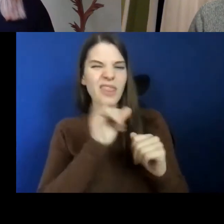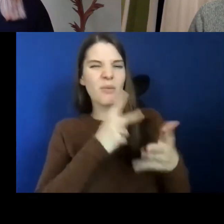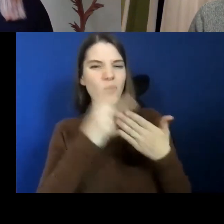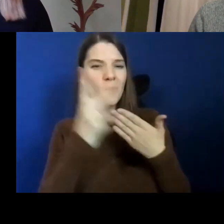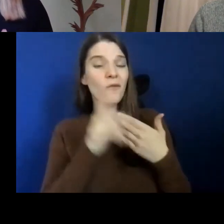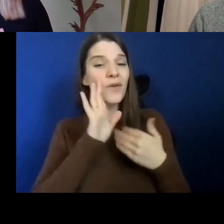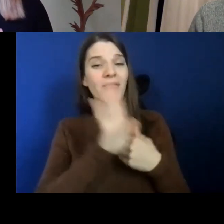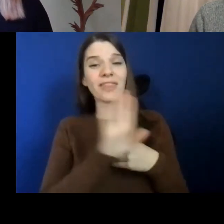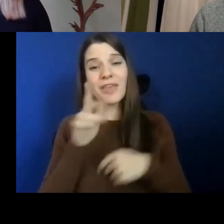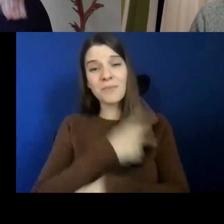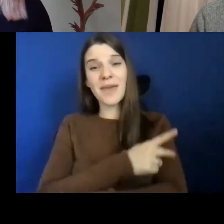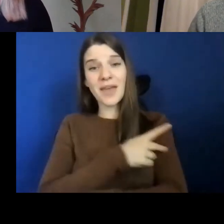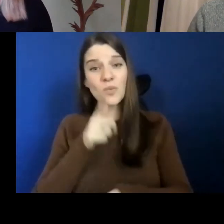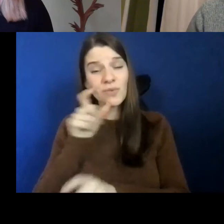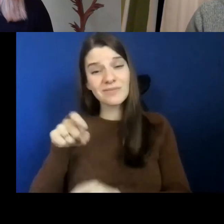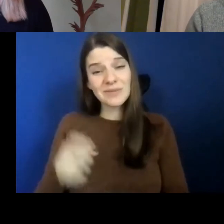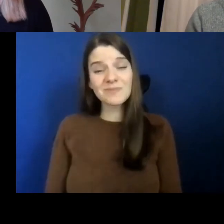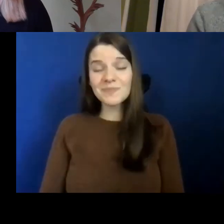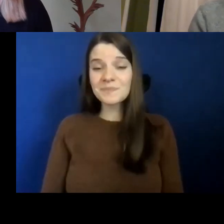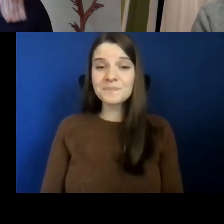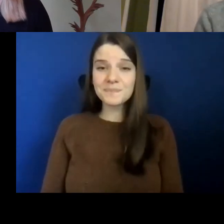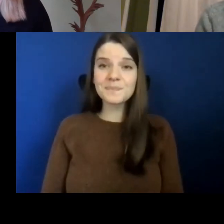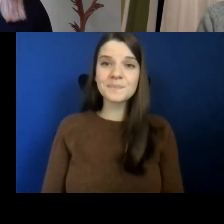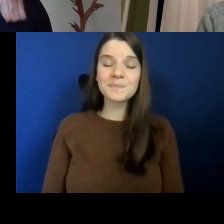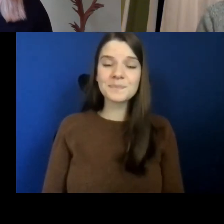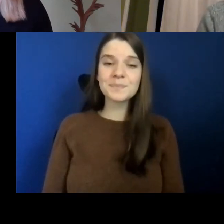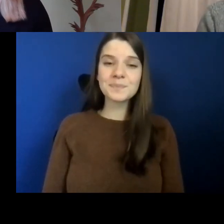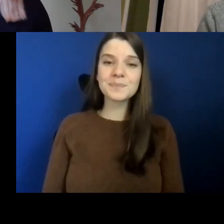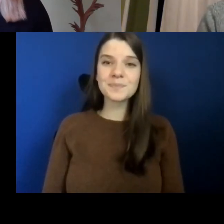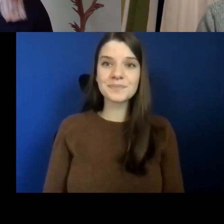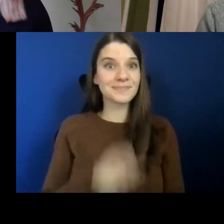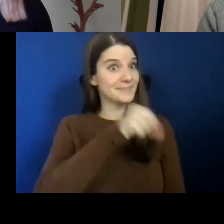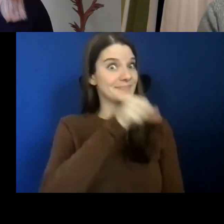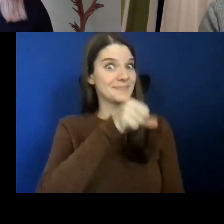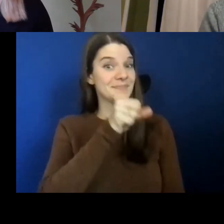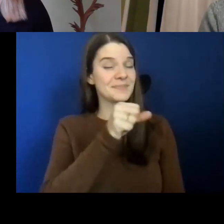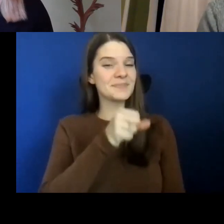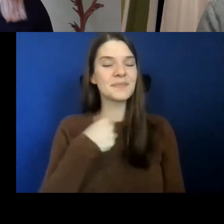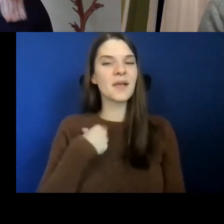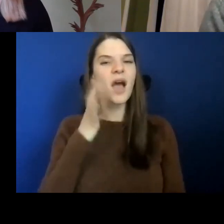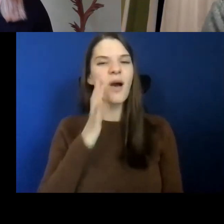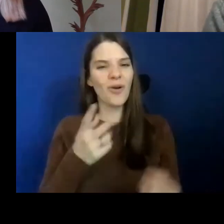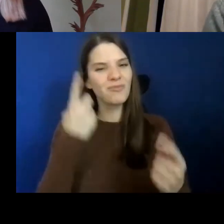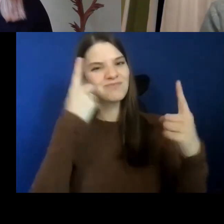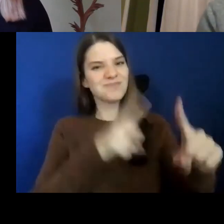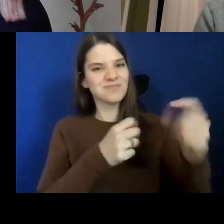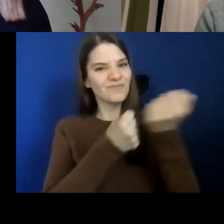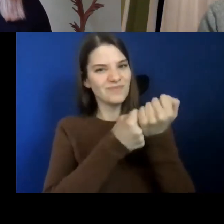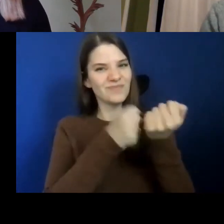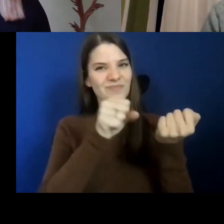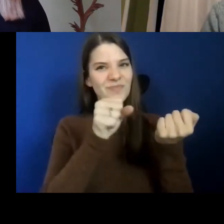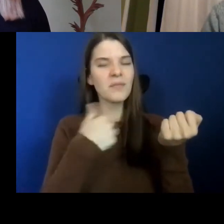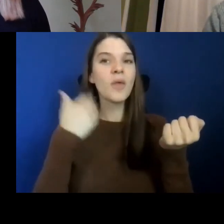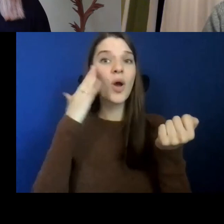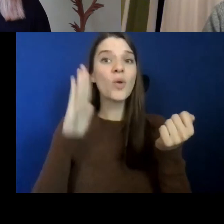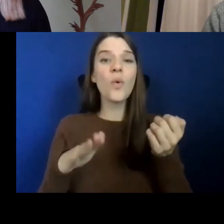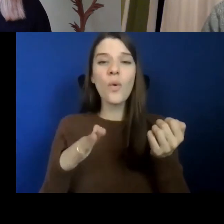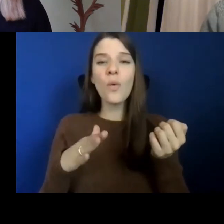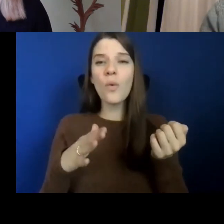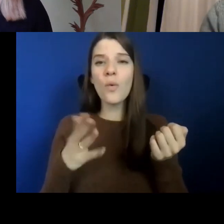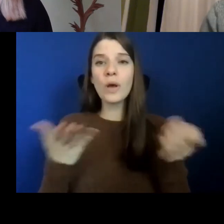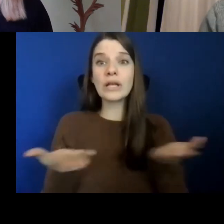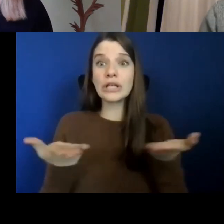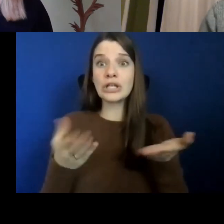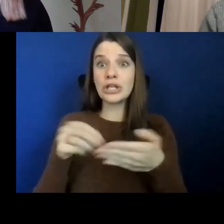patient populations that need it. Yeah, and I'm going to second what you said too. I know that here